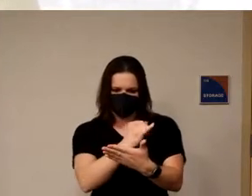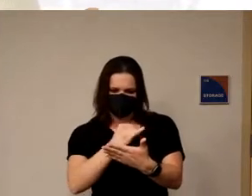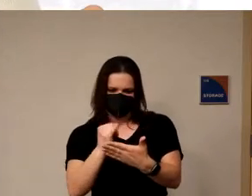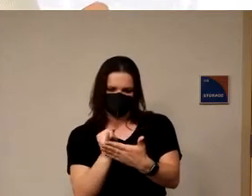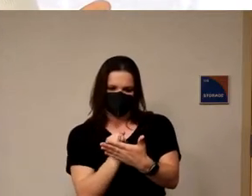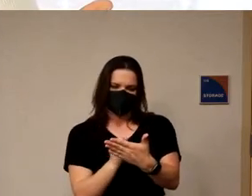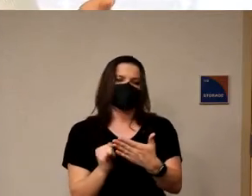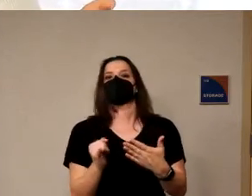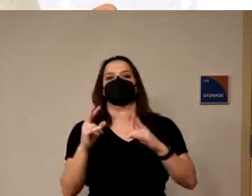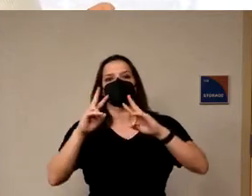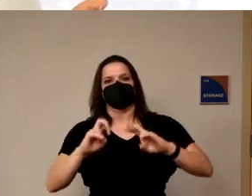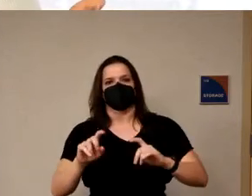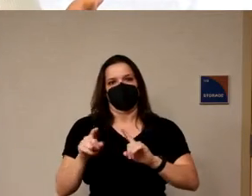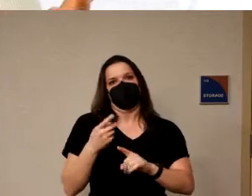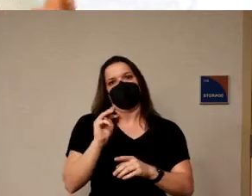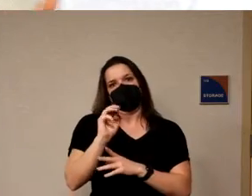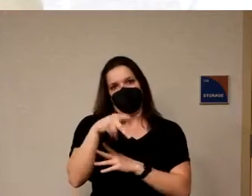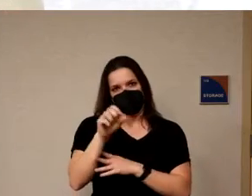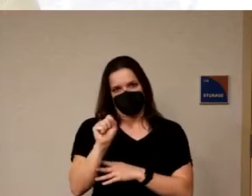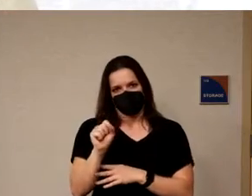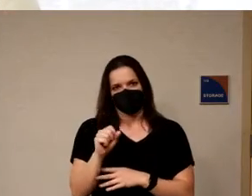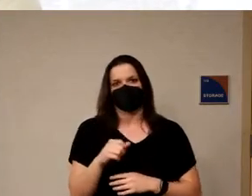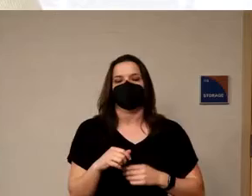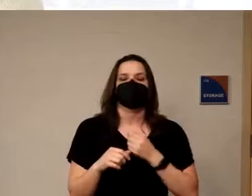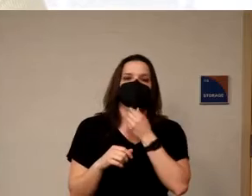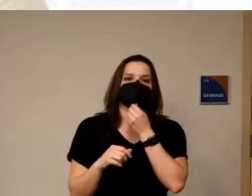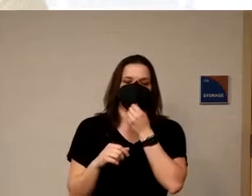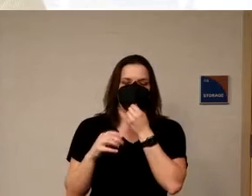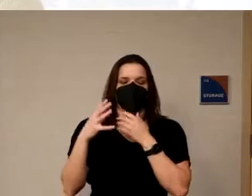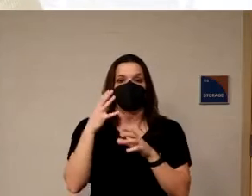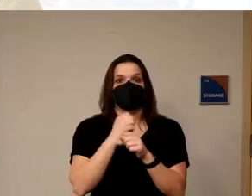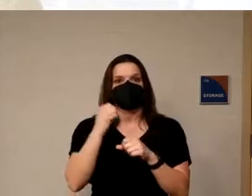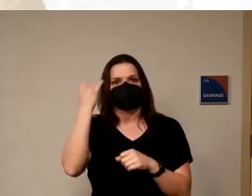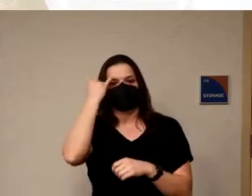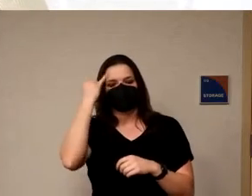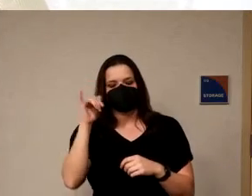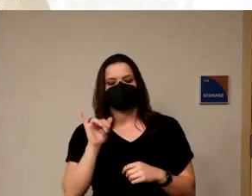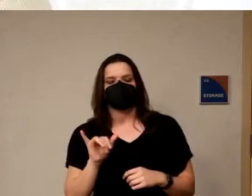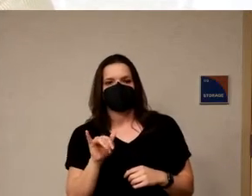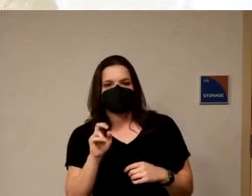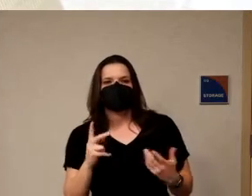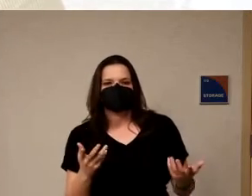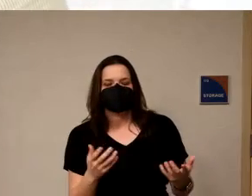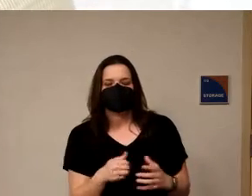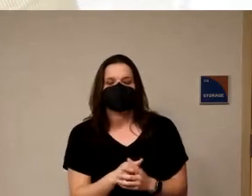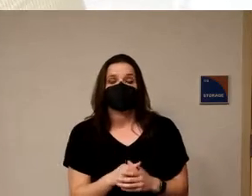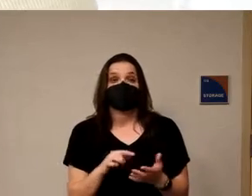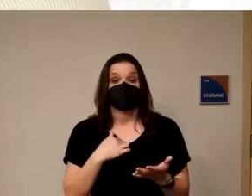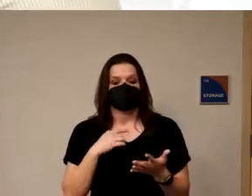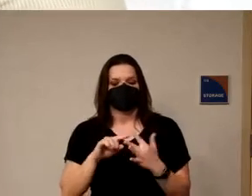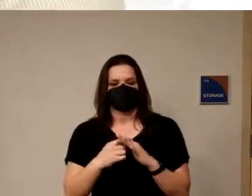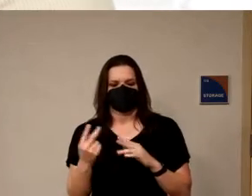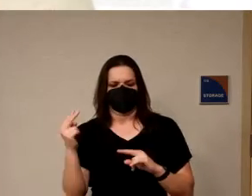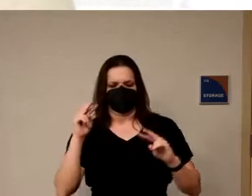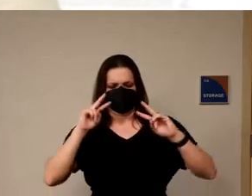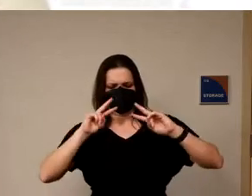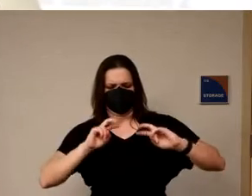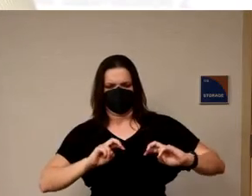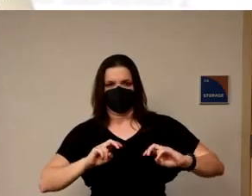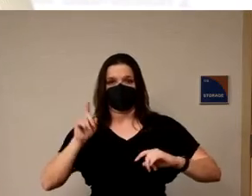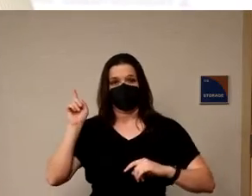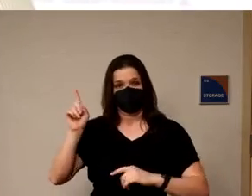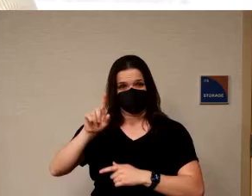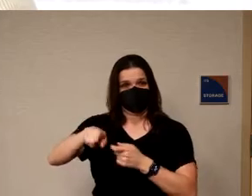map looking at census designated places, I kind of got that idea. And then I started looking. And so for